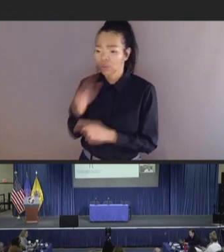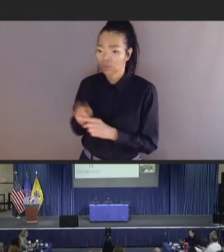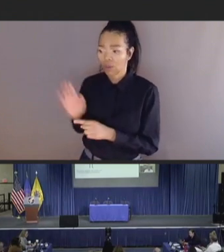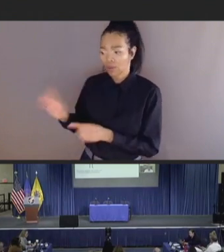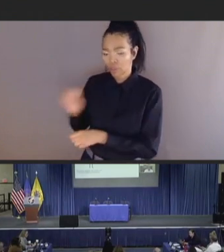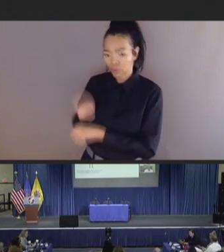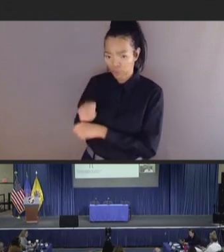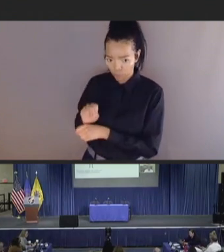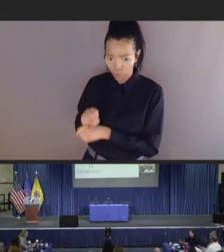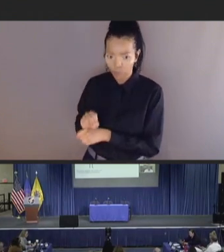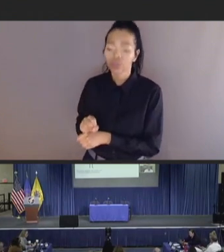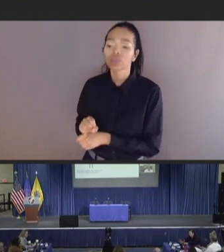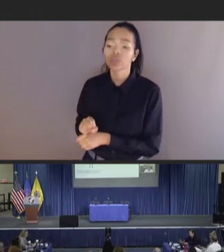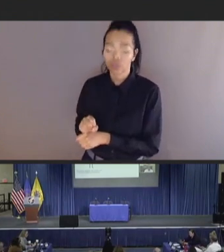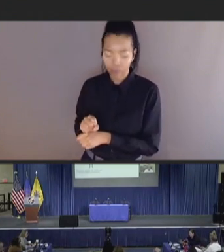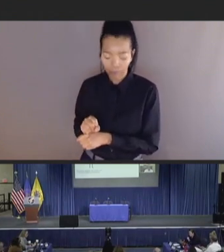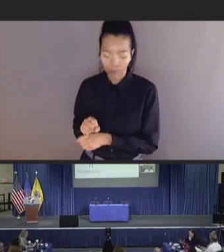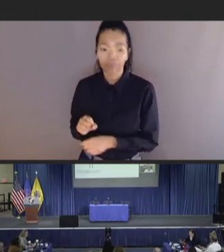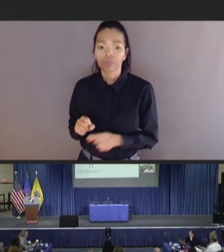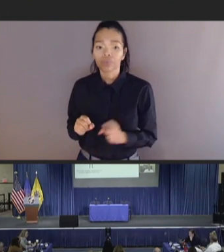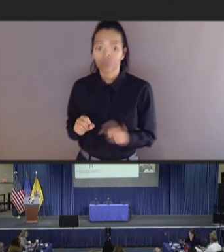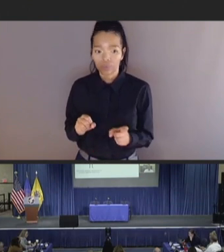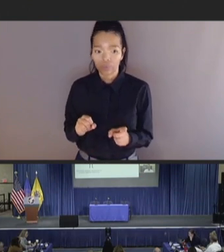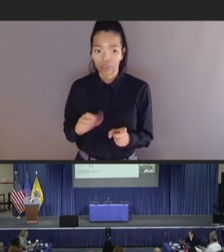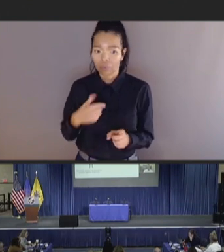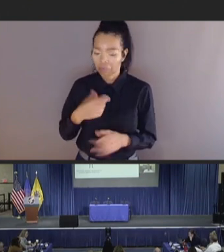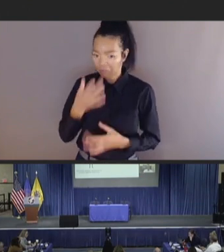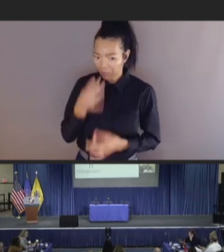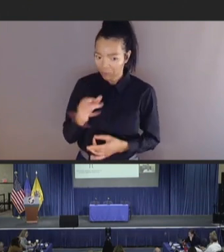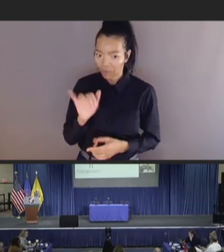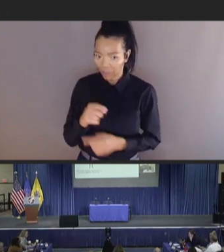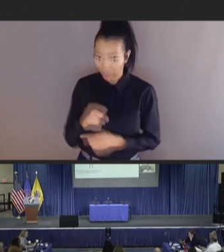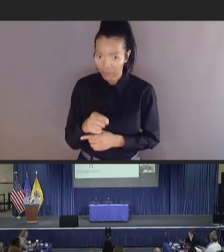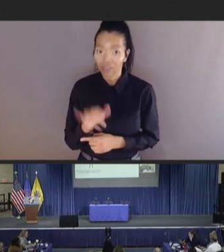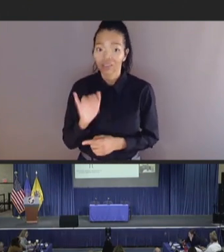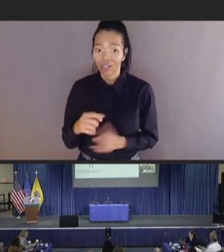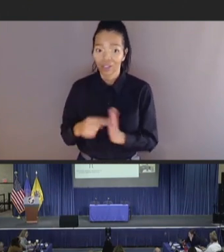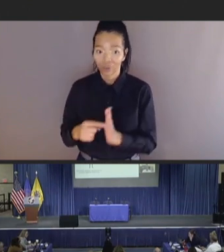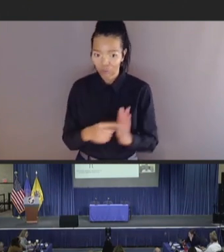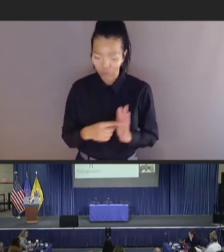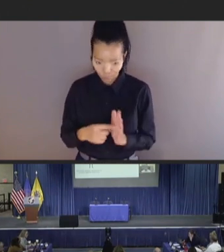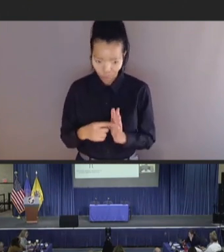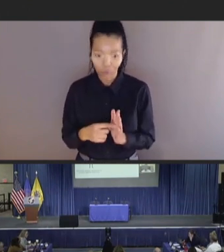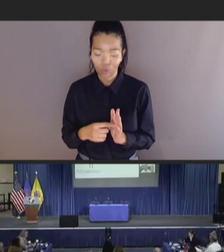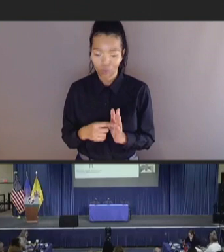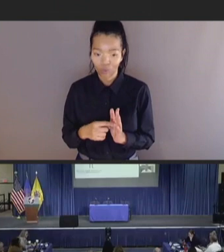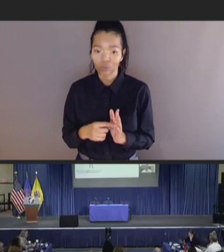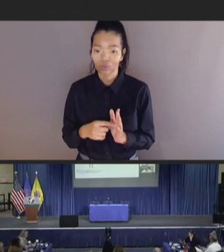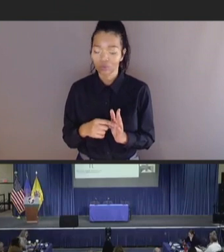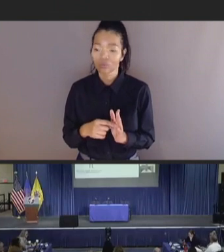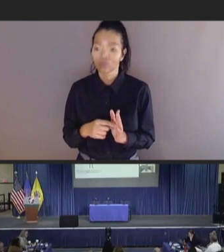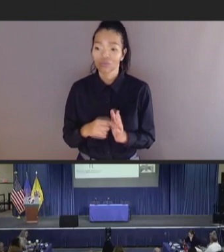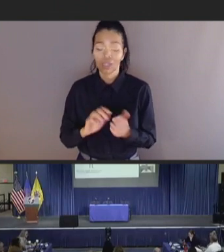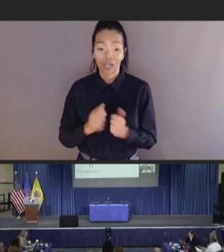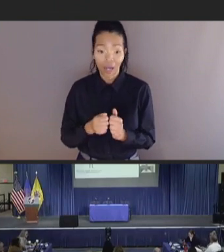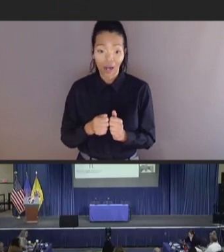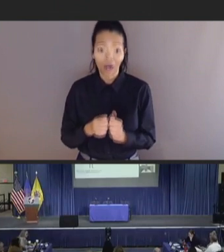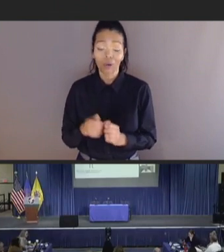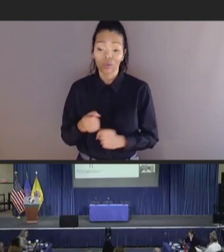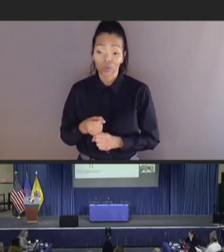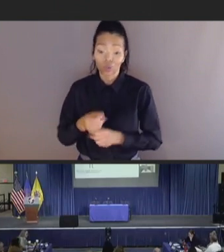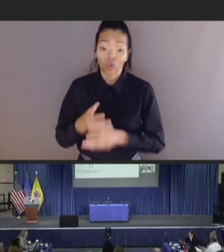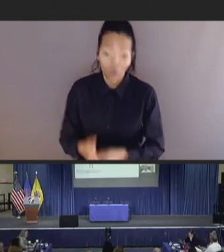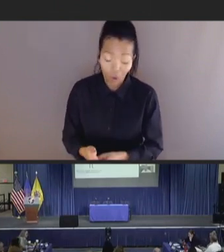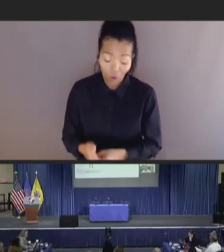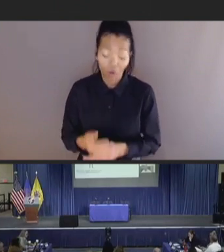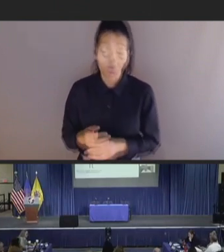many collaborations, in my view, is unprecedented. And it's the demonstration that we can trigger the right precursors in